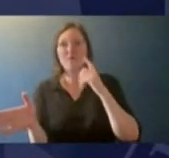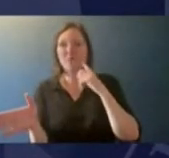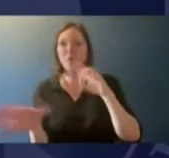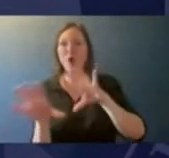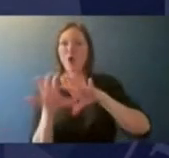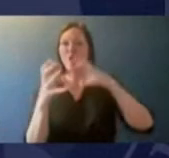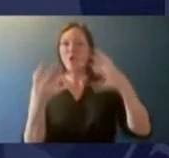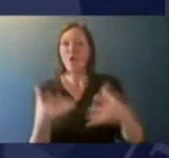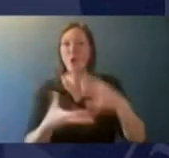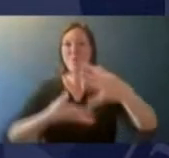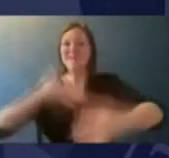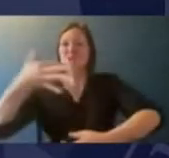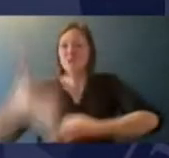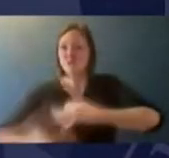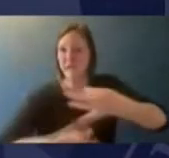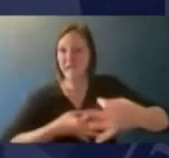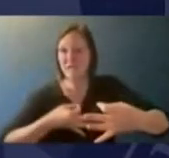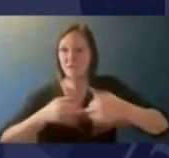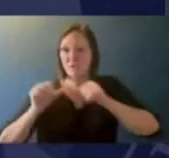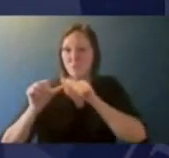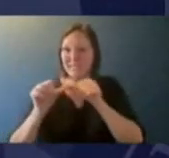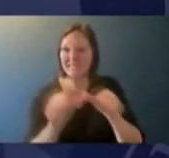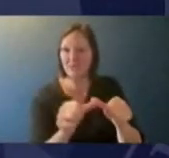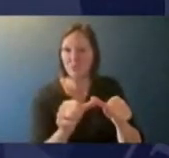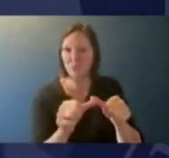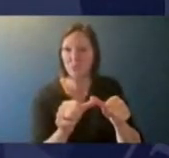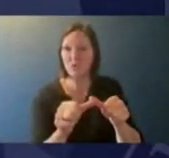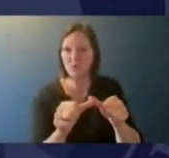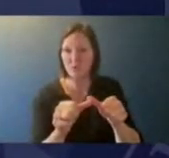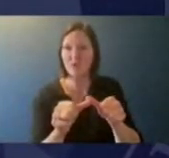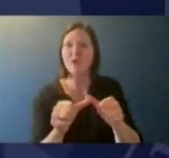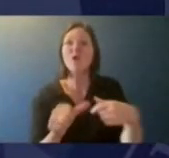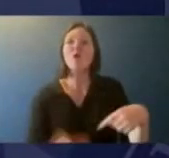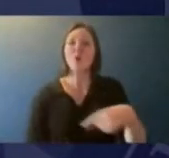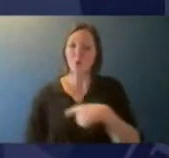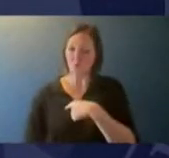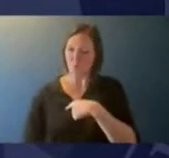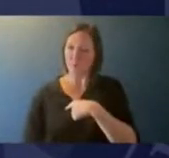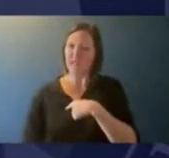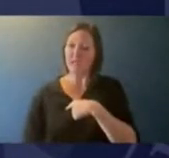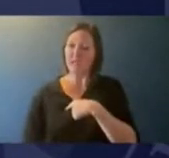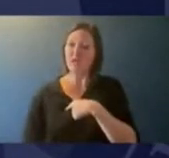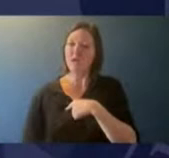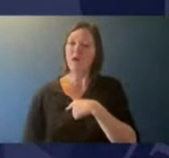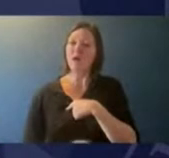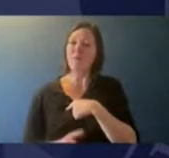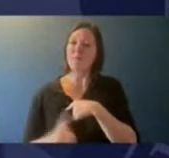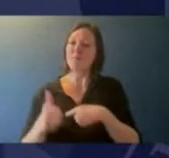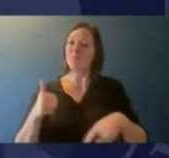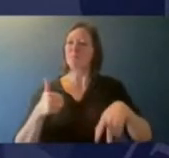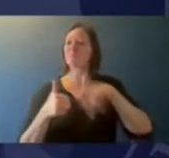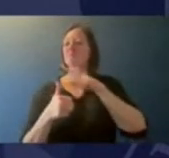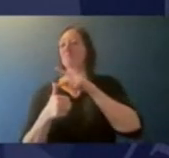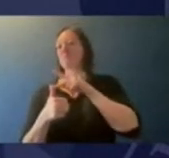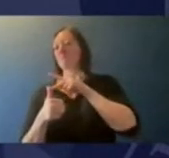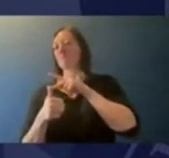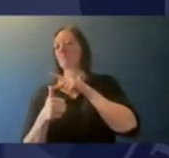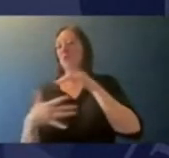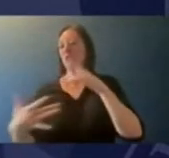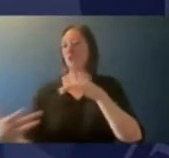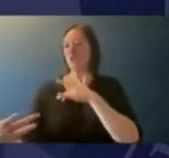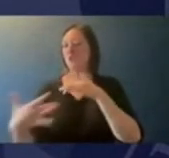global trade to continue. We're mainly concerned about